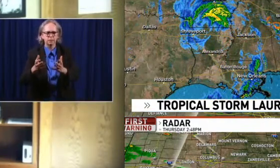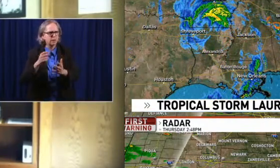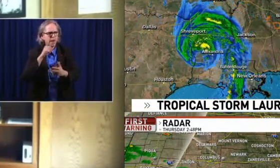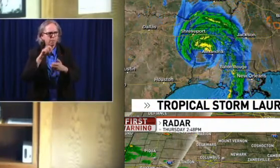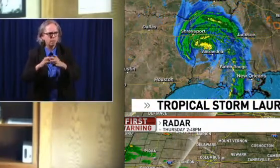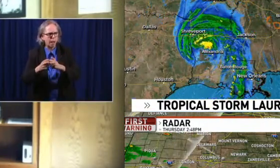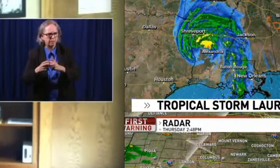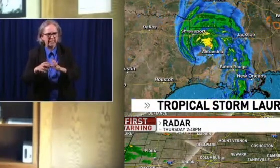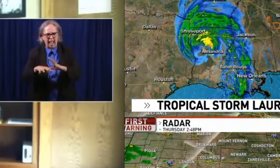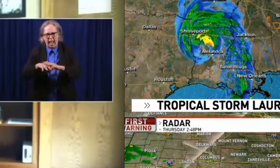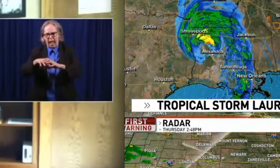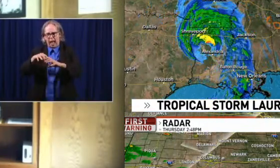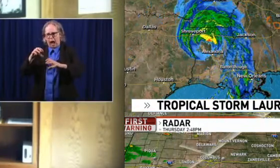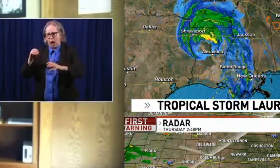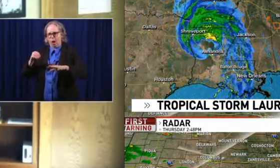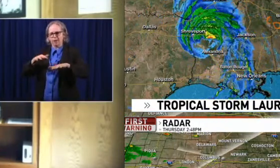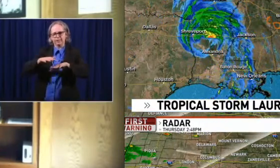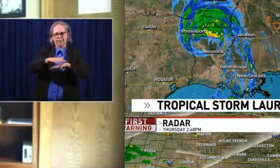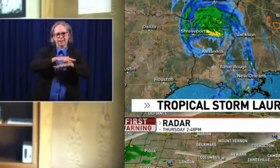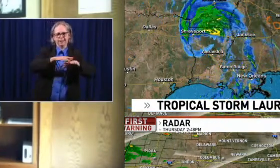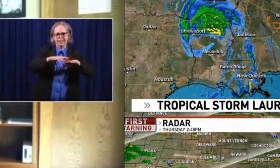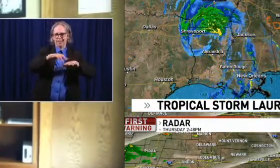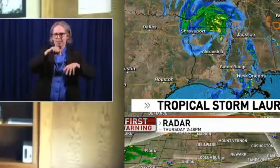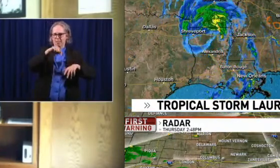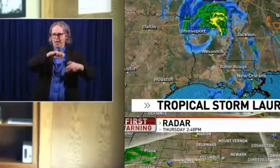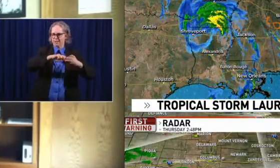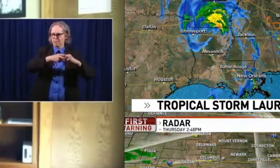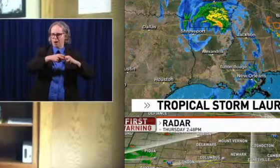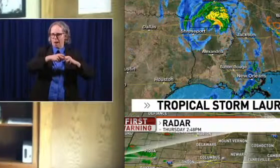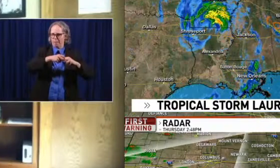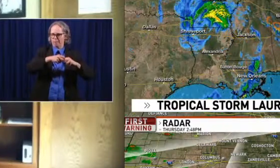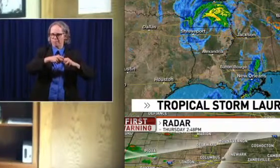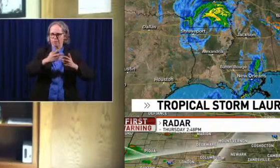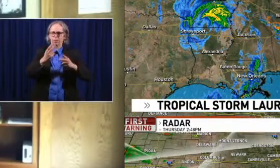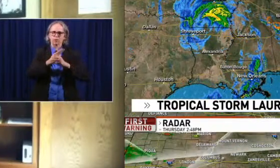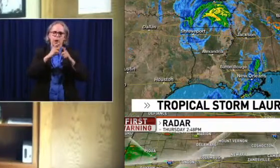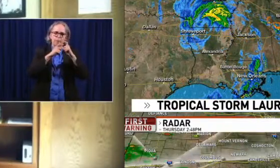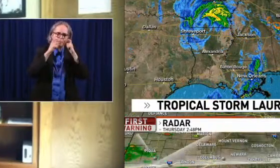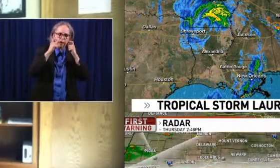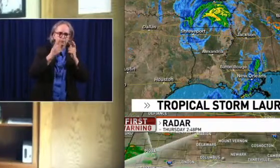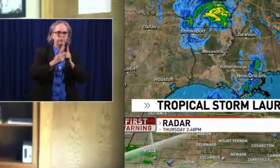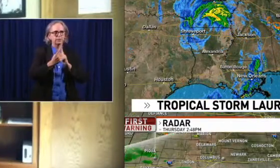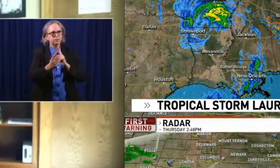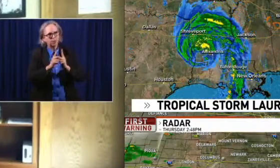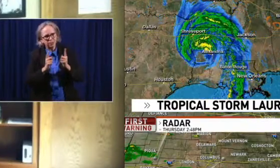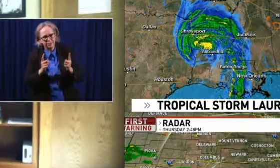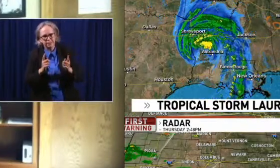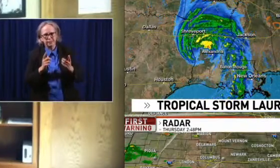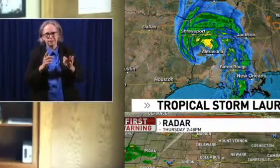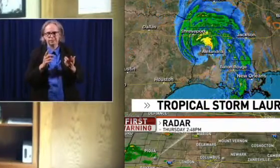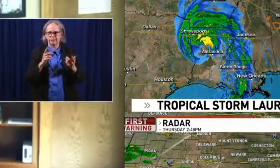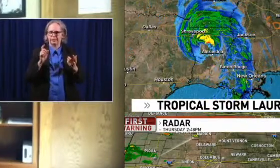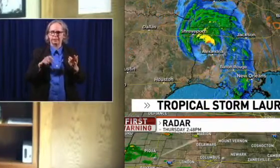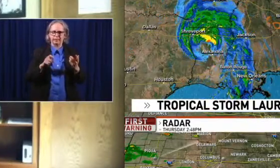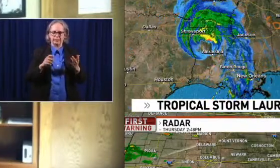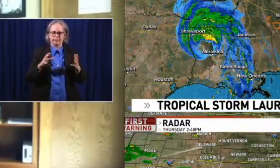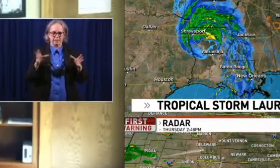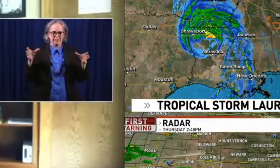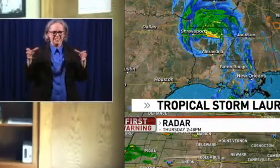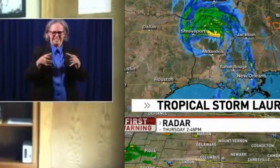great job, of course, with our face coverings, with our distancing, and making sure that we do not have the large